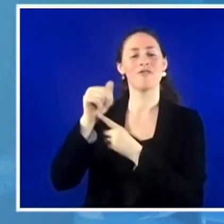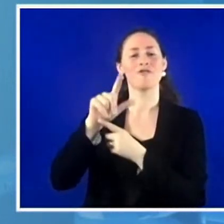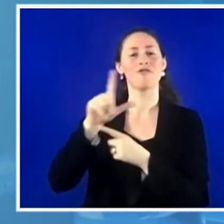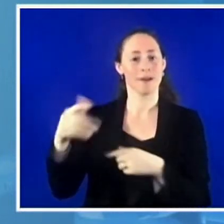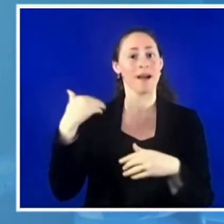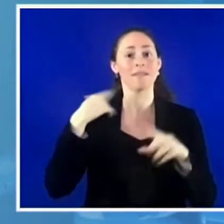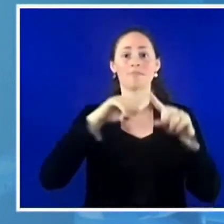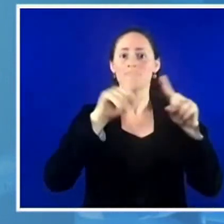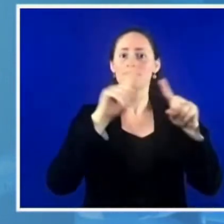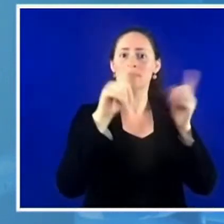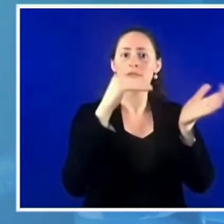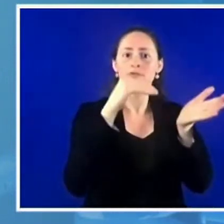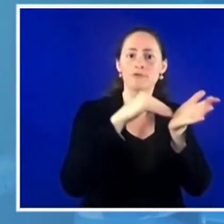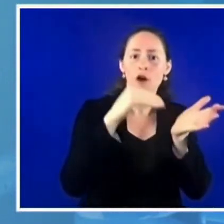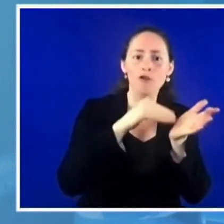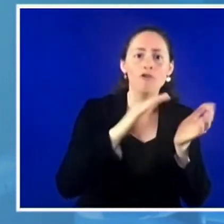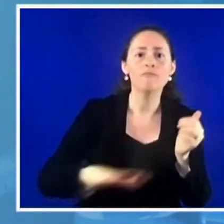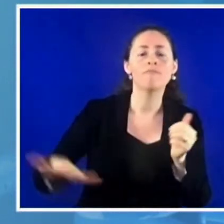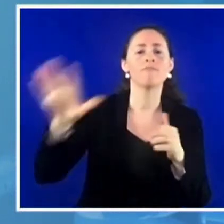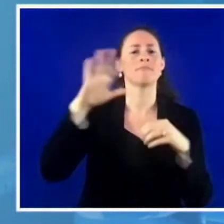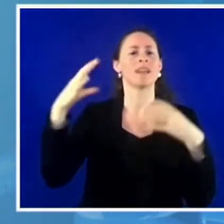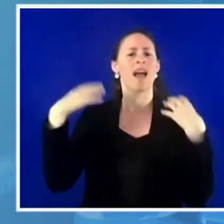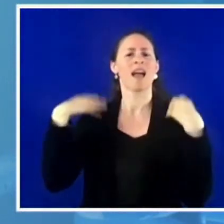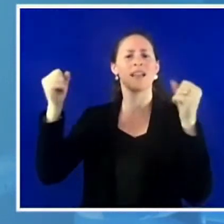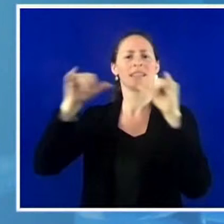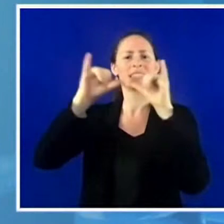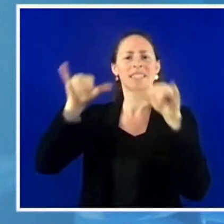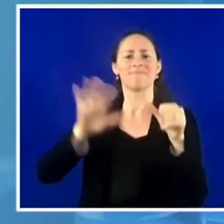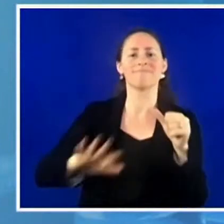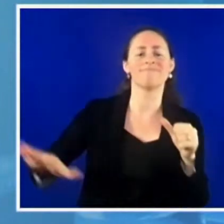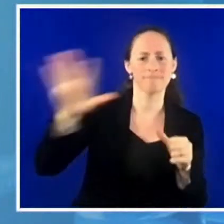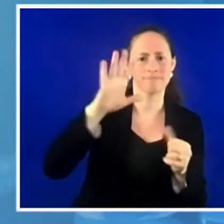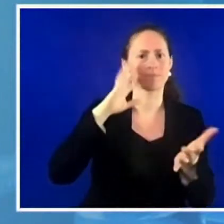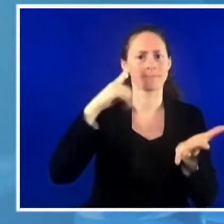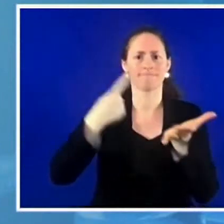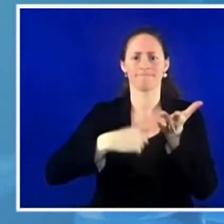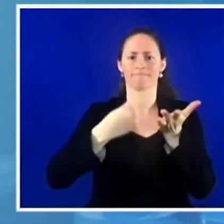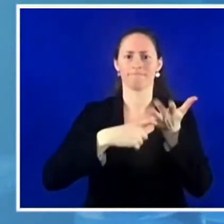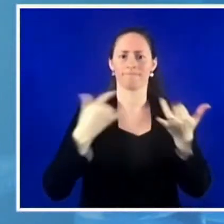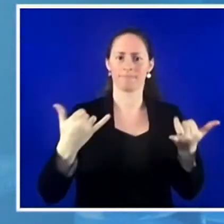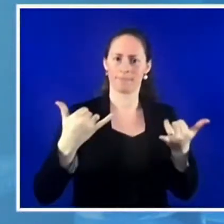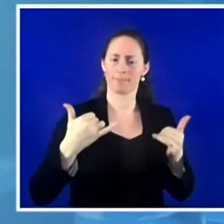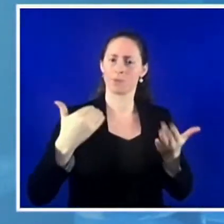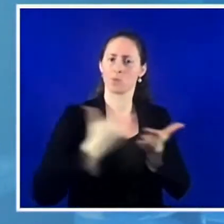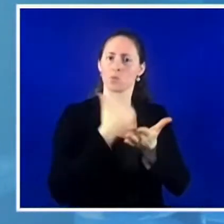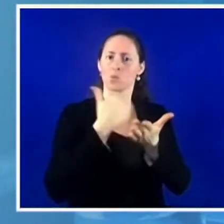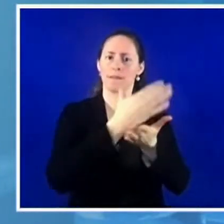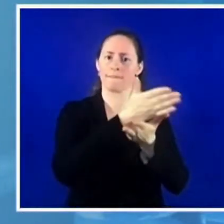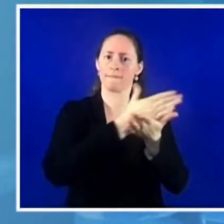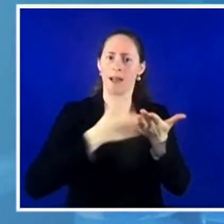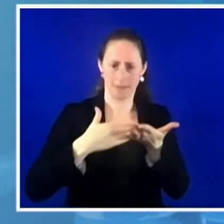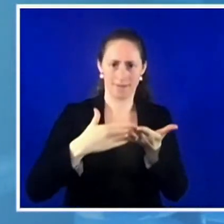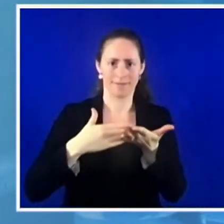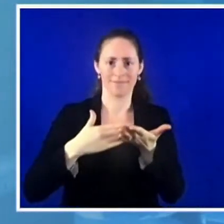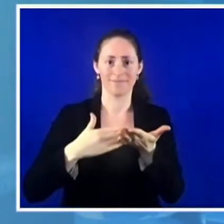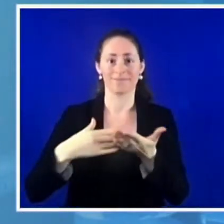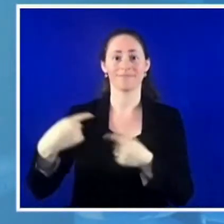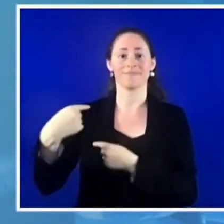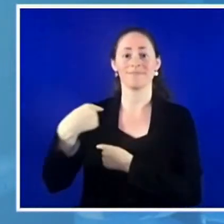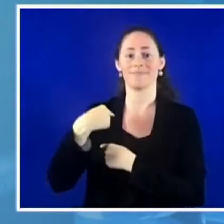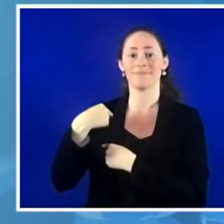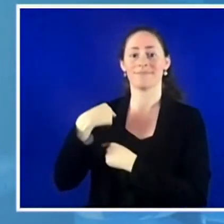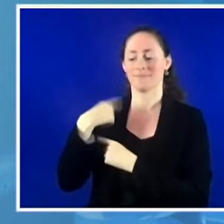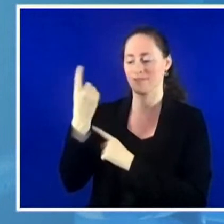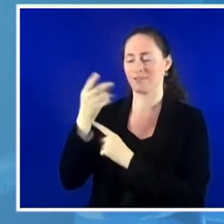of the vaccination rollout. My name is Bishara Shukair, and I serve as the White House Vaccinations Coordinator. Sitting next to